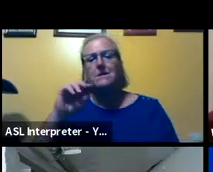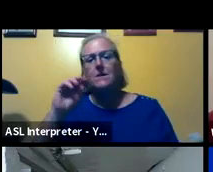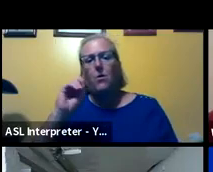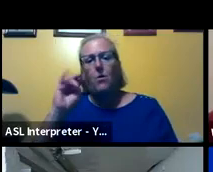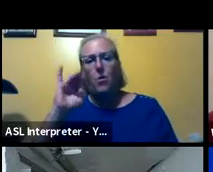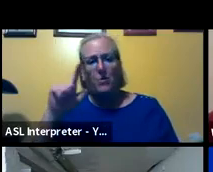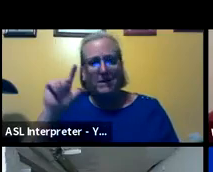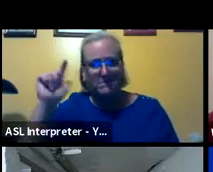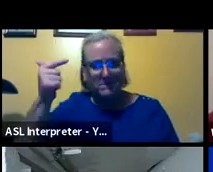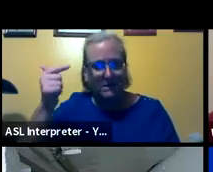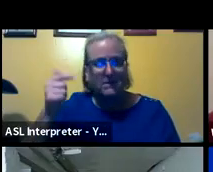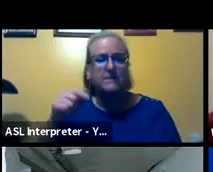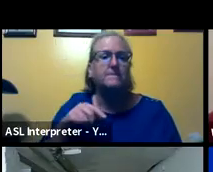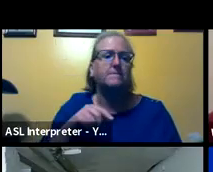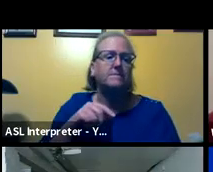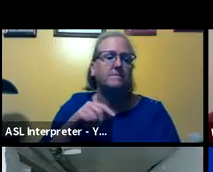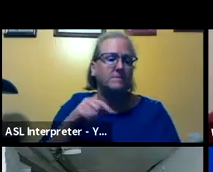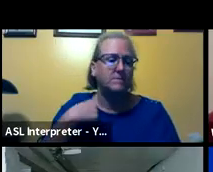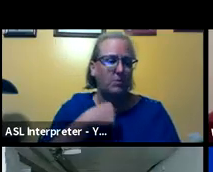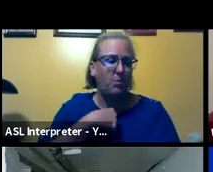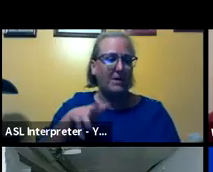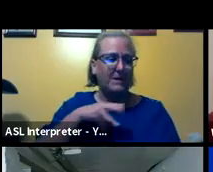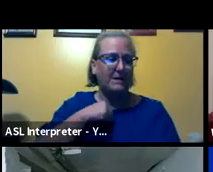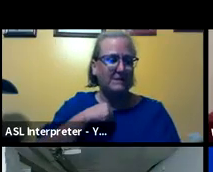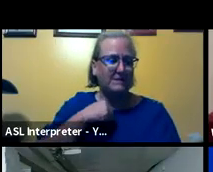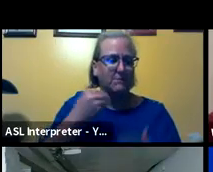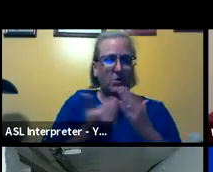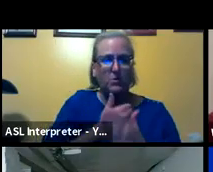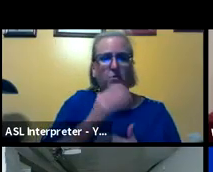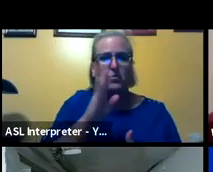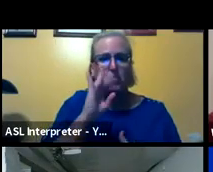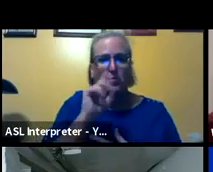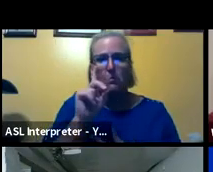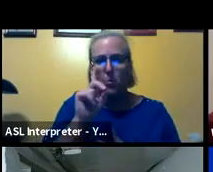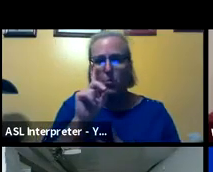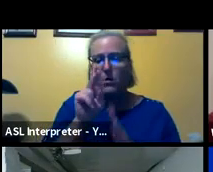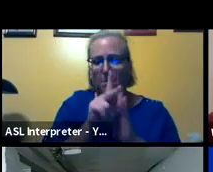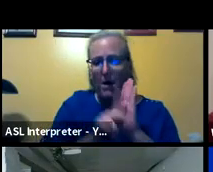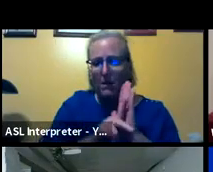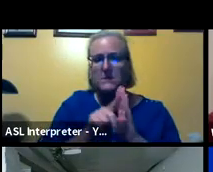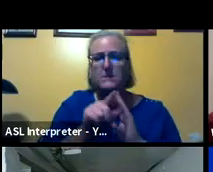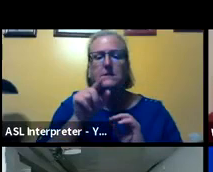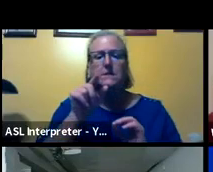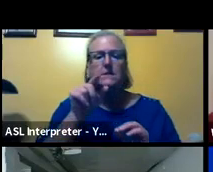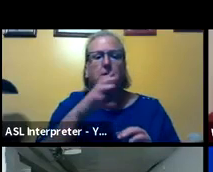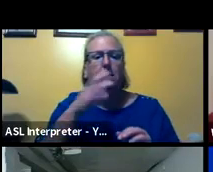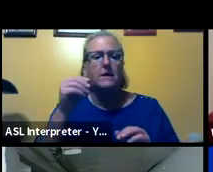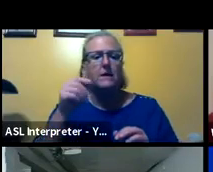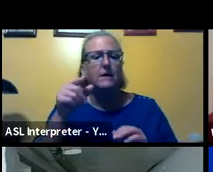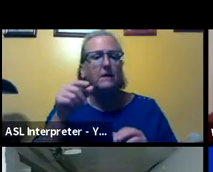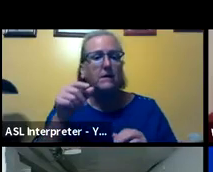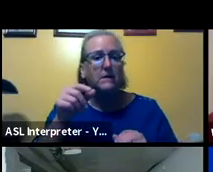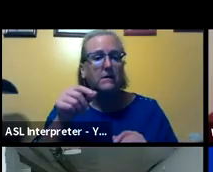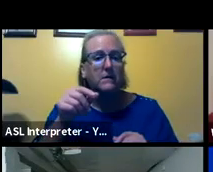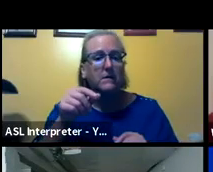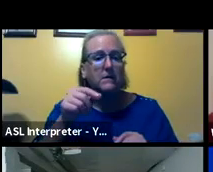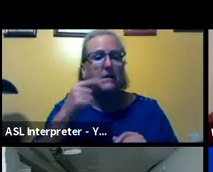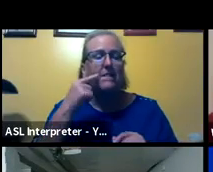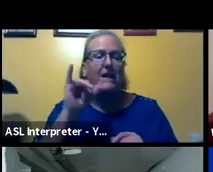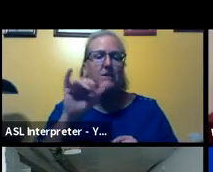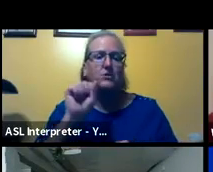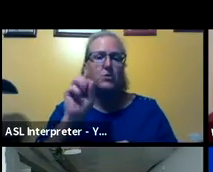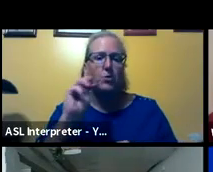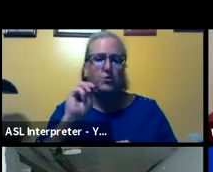It's been moved and seconded that we accept new board policy 01.20 Policy statement on board electronic and social media use